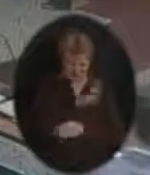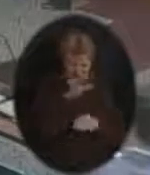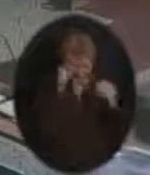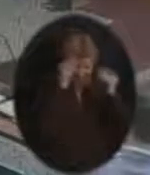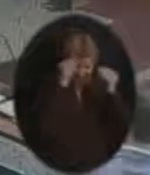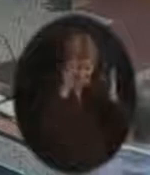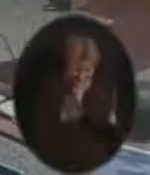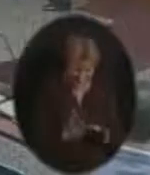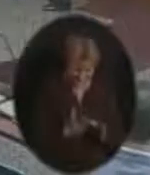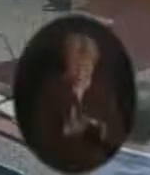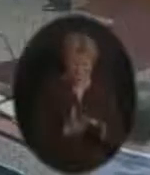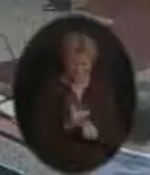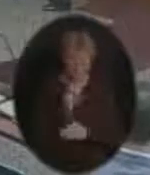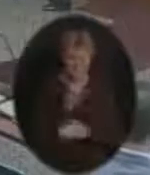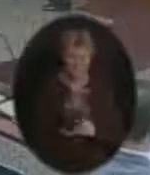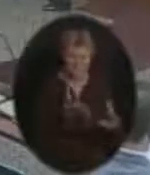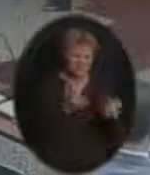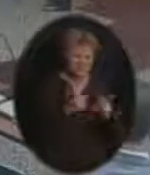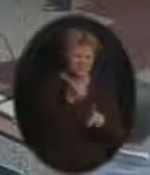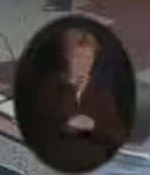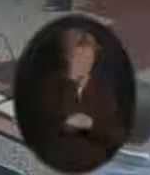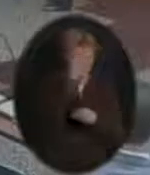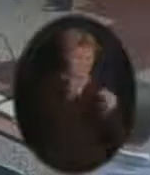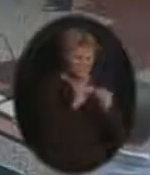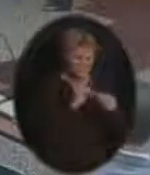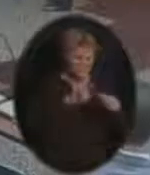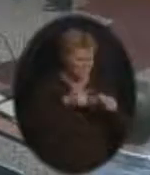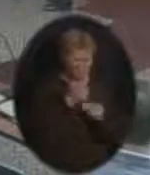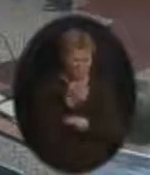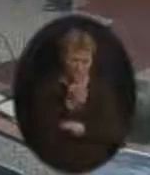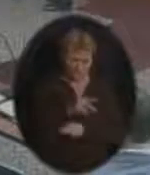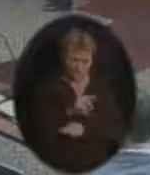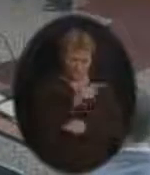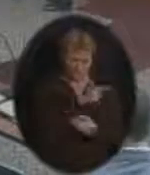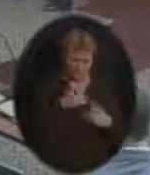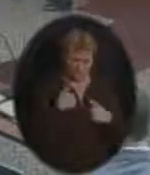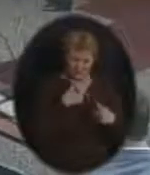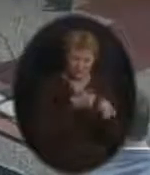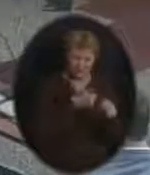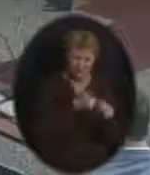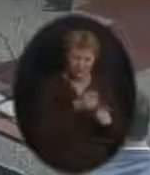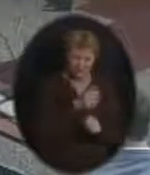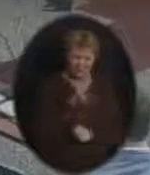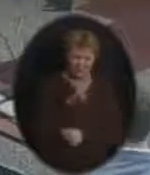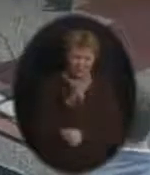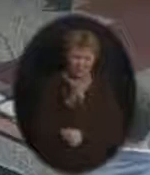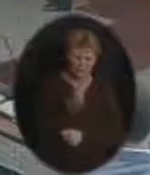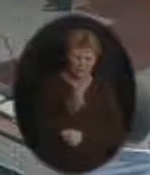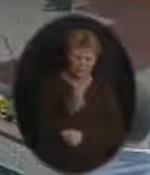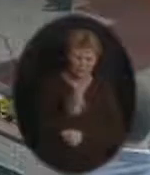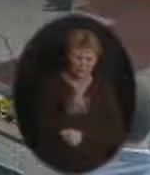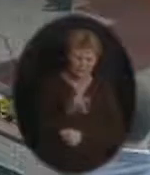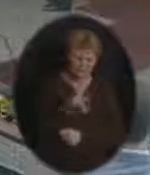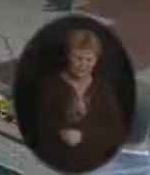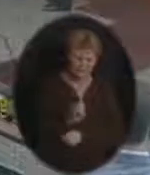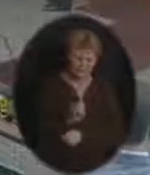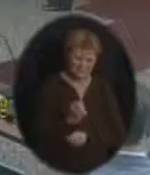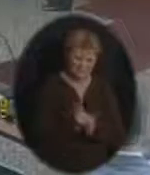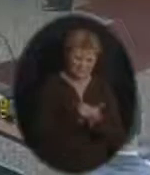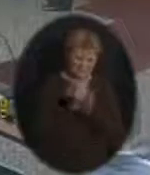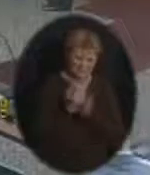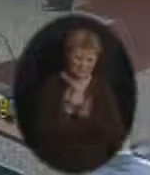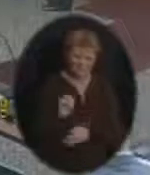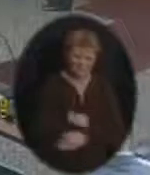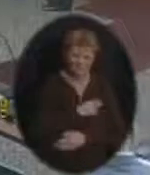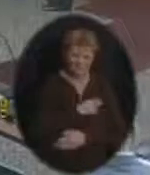And if you want to know more about her, she has her own website. So please help us congratulate Kasey Khan on this